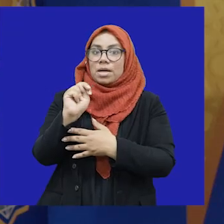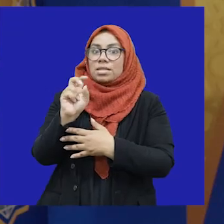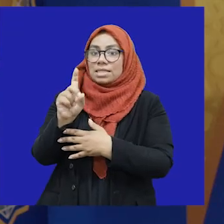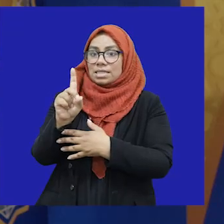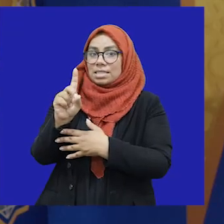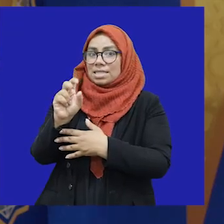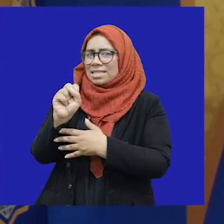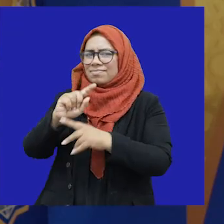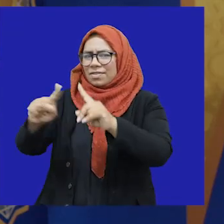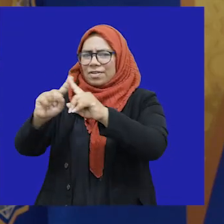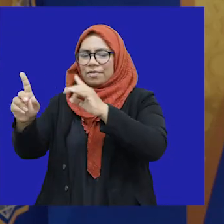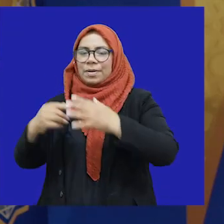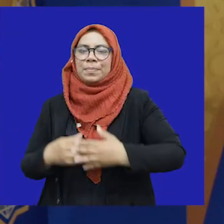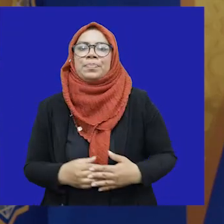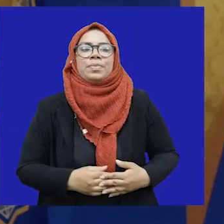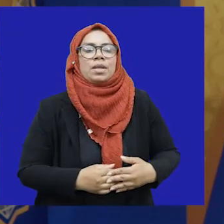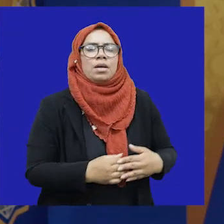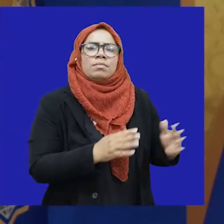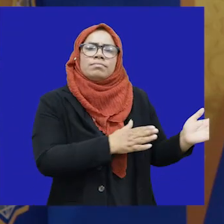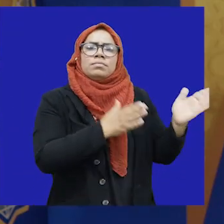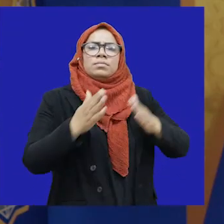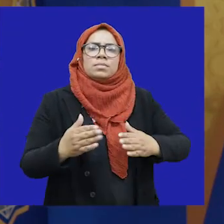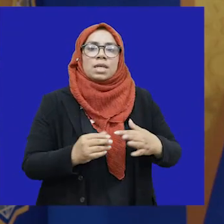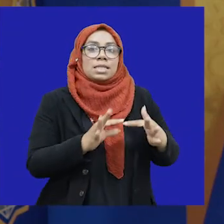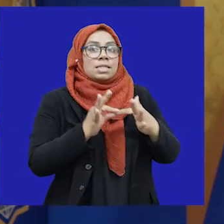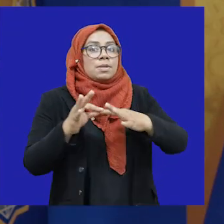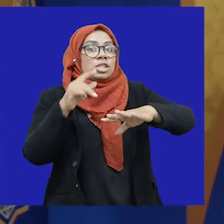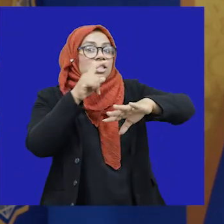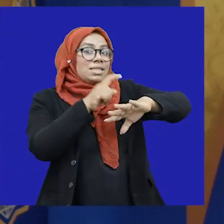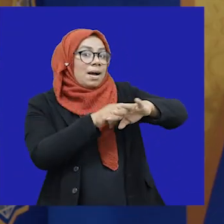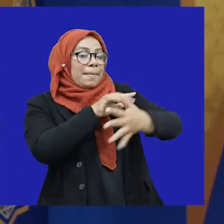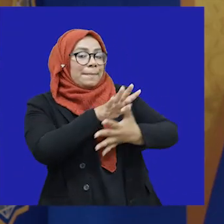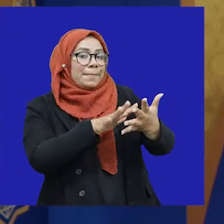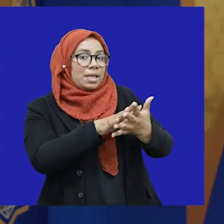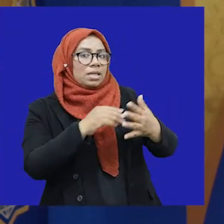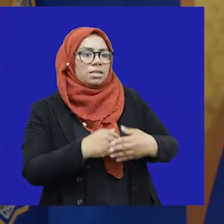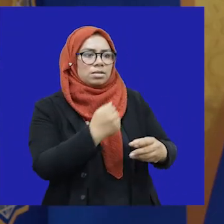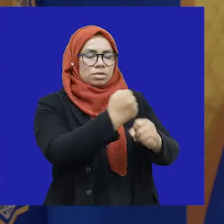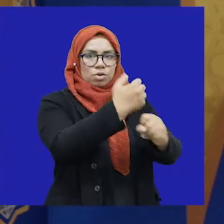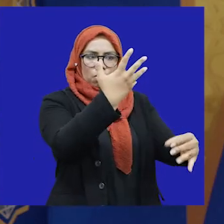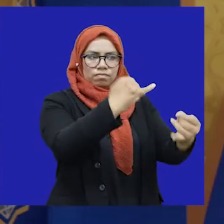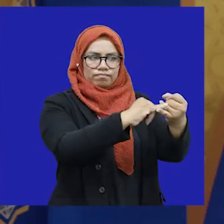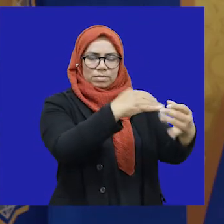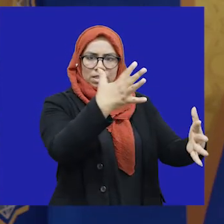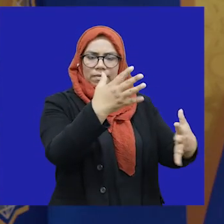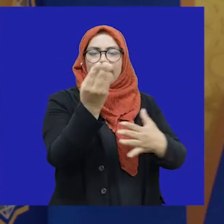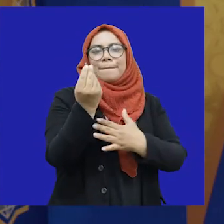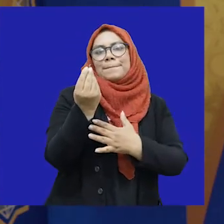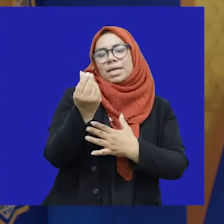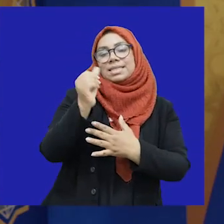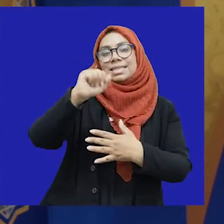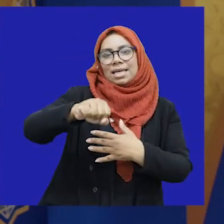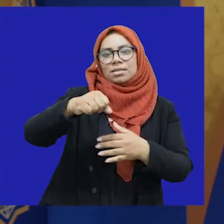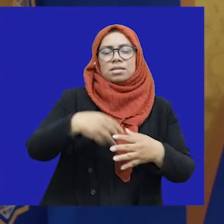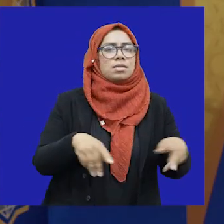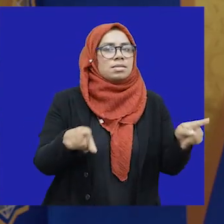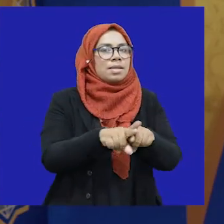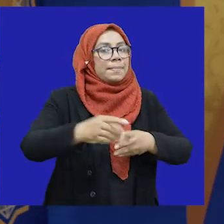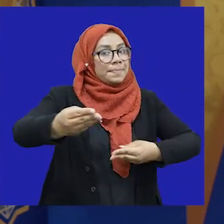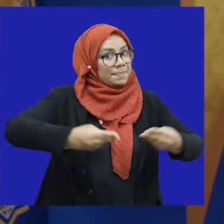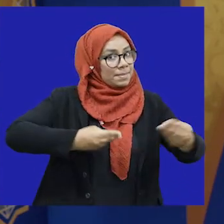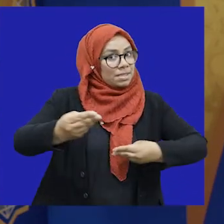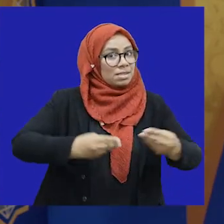on behalf of the entire household. Zakat al-fitr is given from the local staple food such as